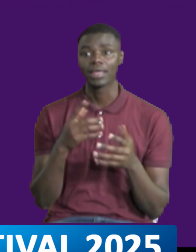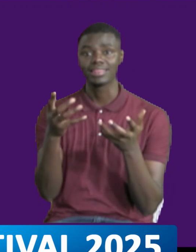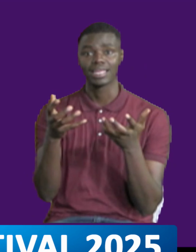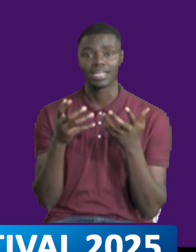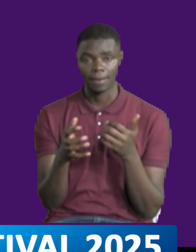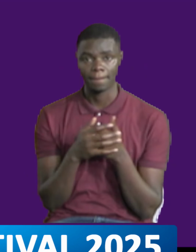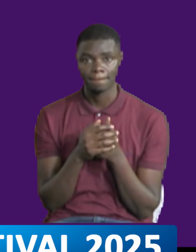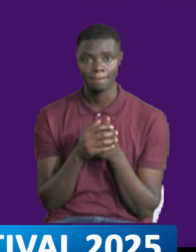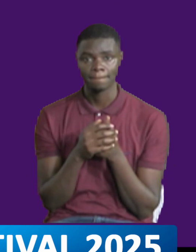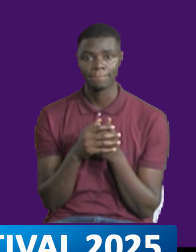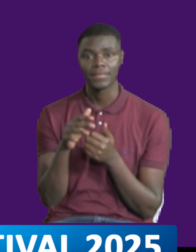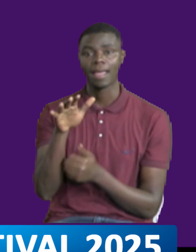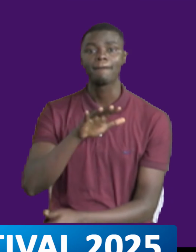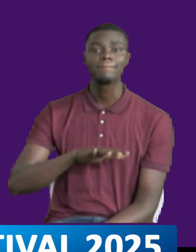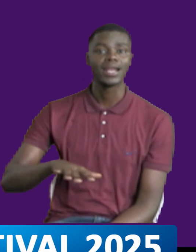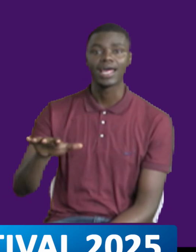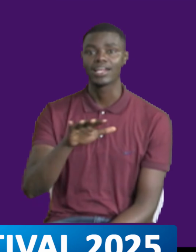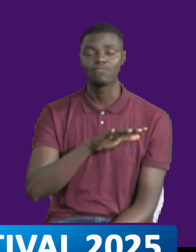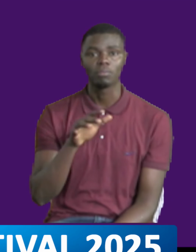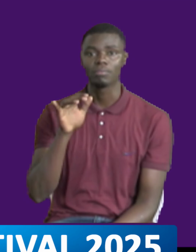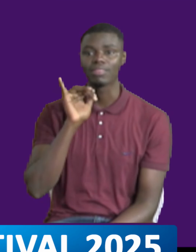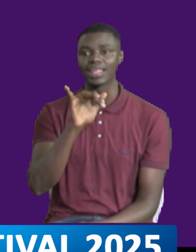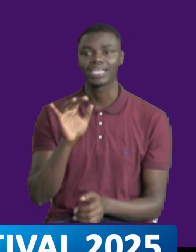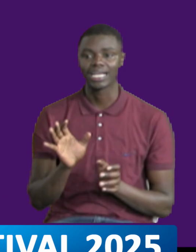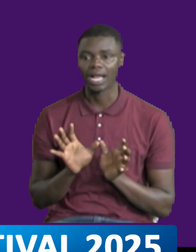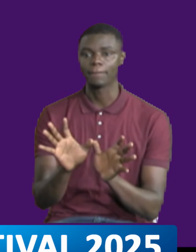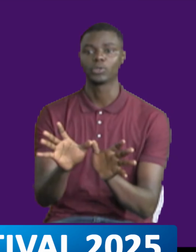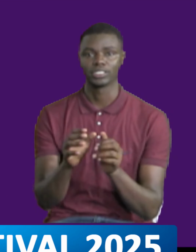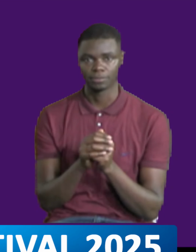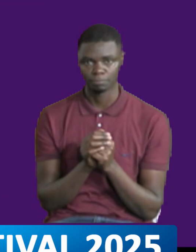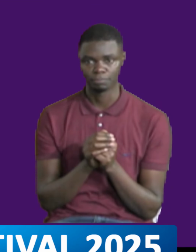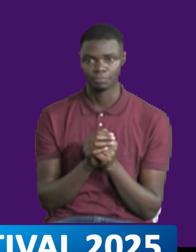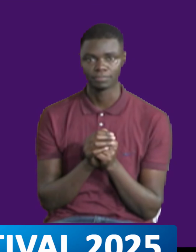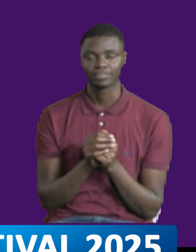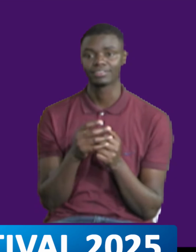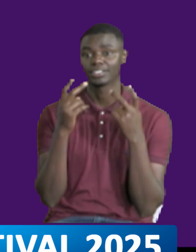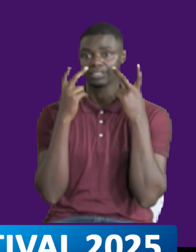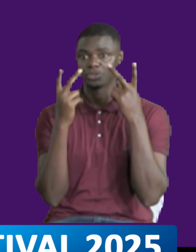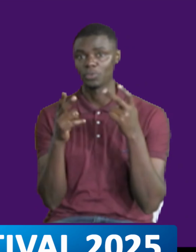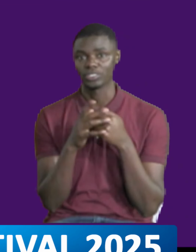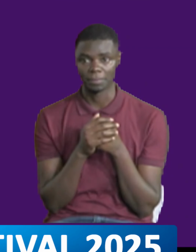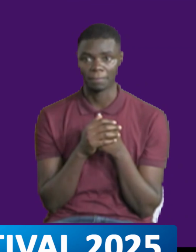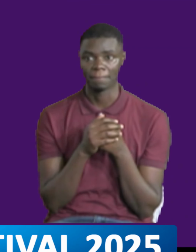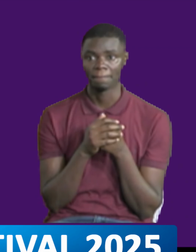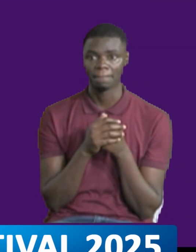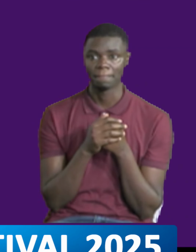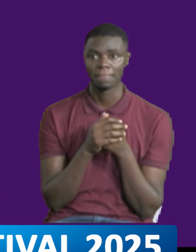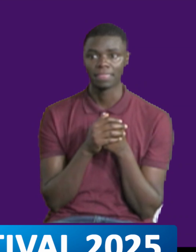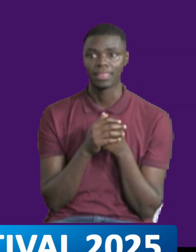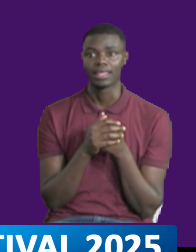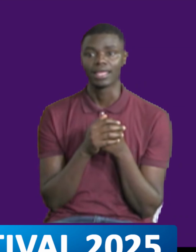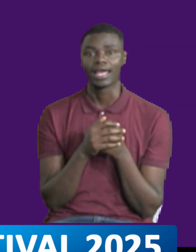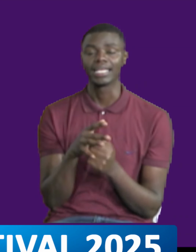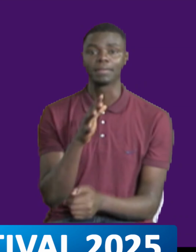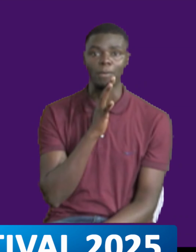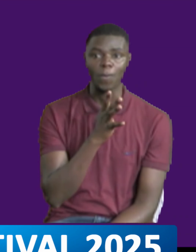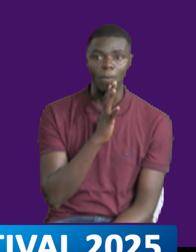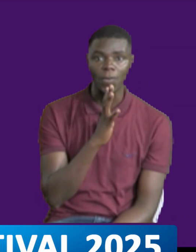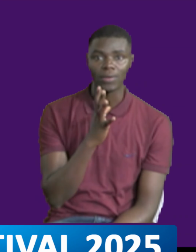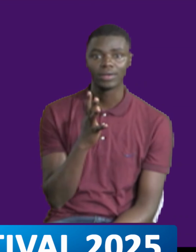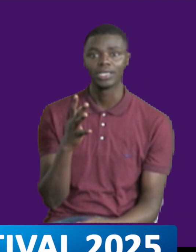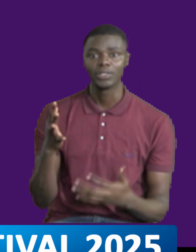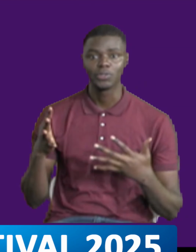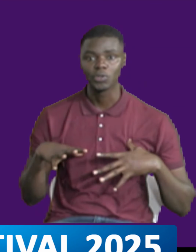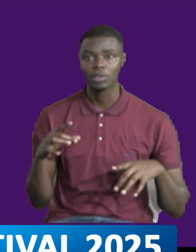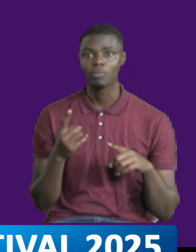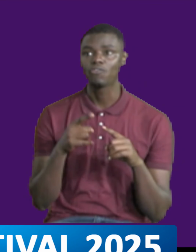that platform, that push." Yeah, you just push them. Yeah. And you watch them. And then I spoke to